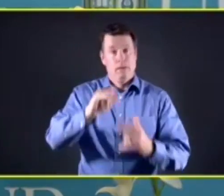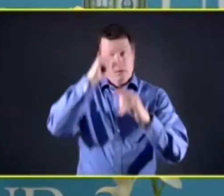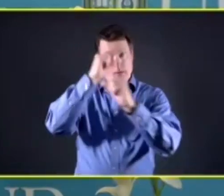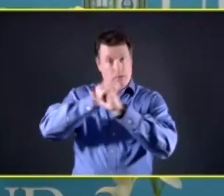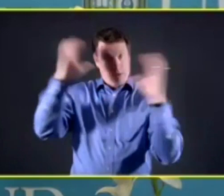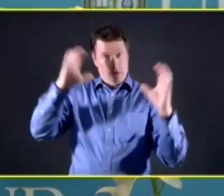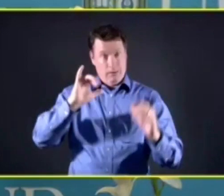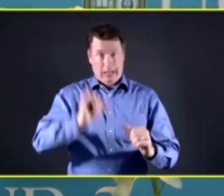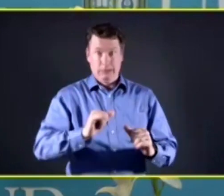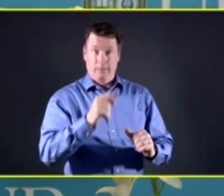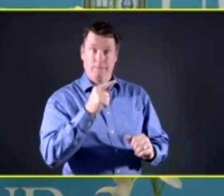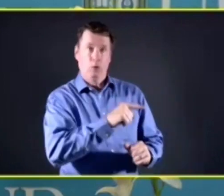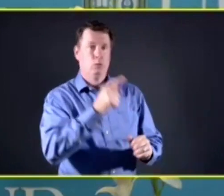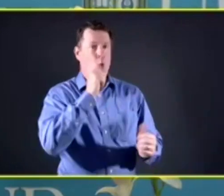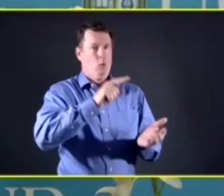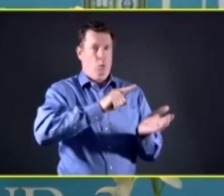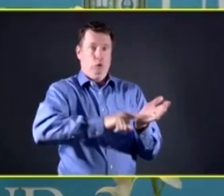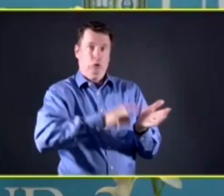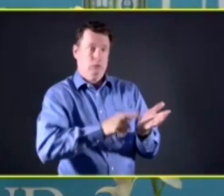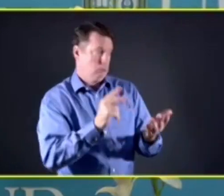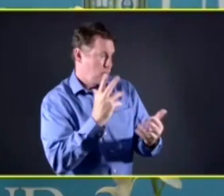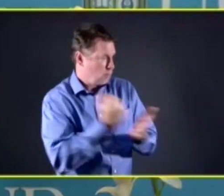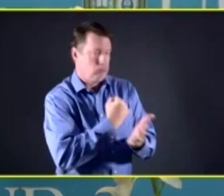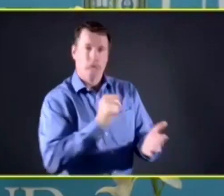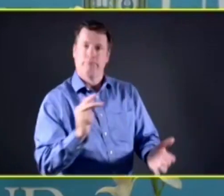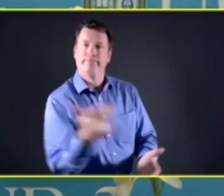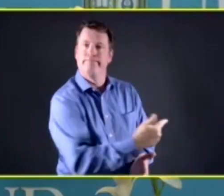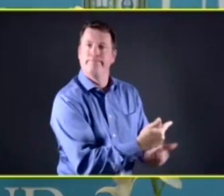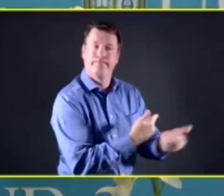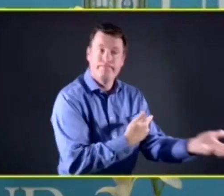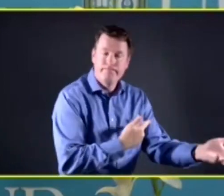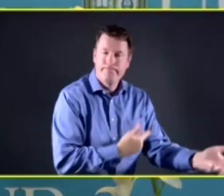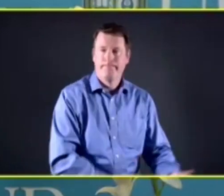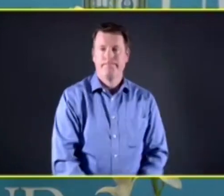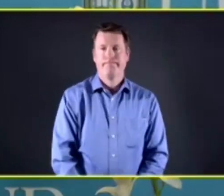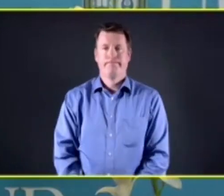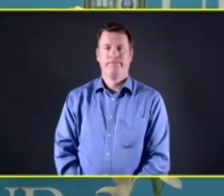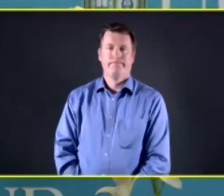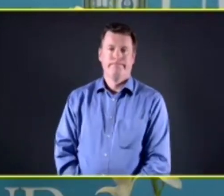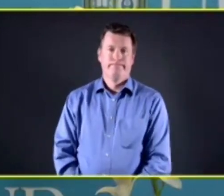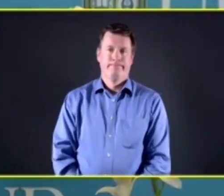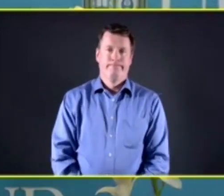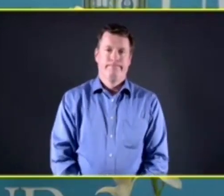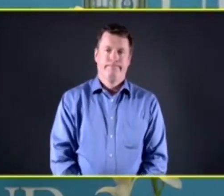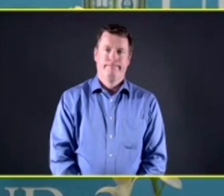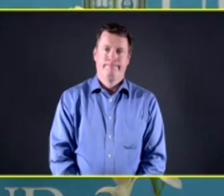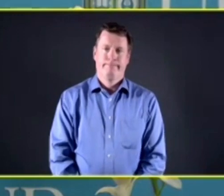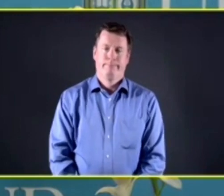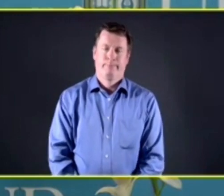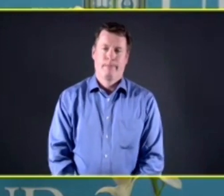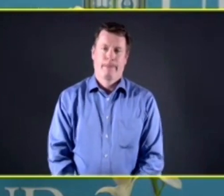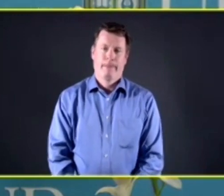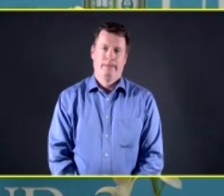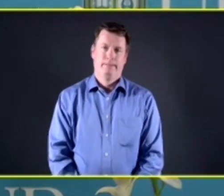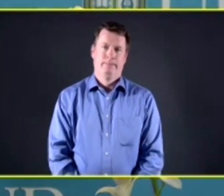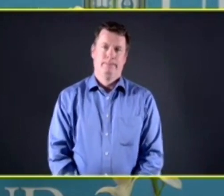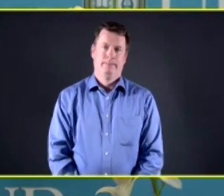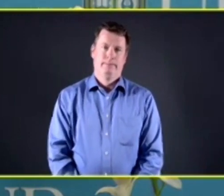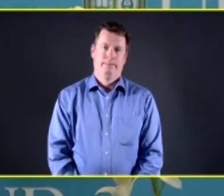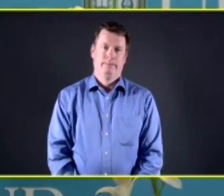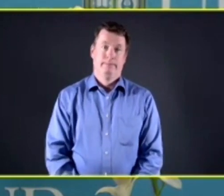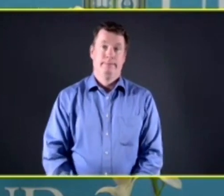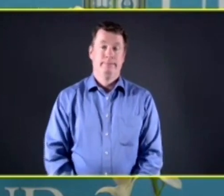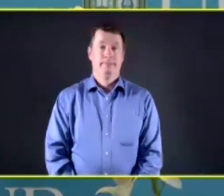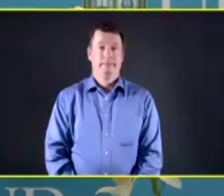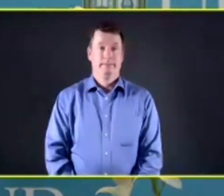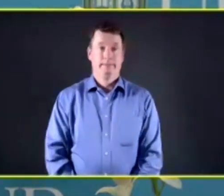staff. I see Brett Dahlberg has a follow-up question. Do we want to unmute Brett, please? Oh, Chip, that was